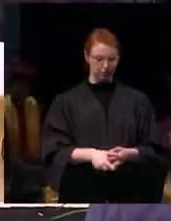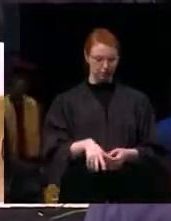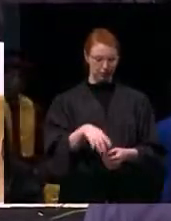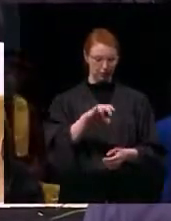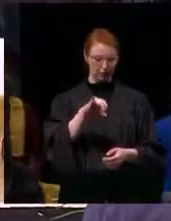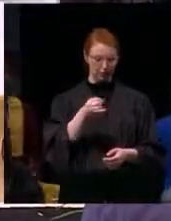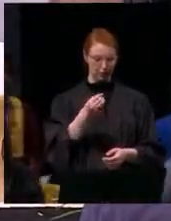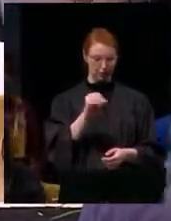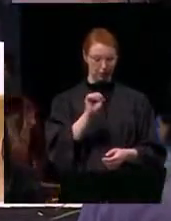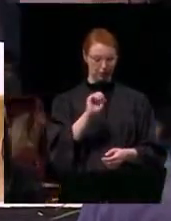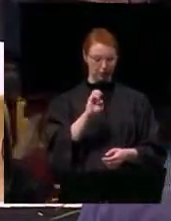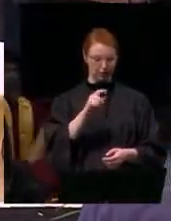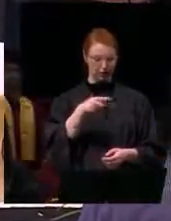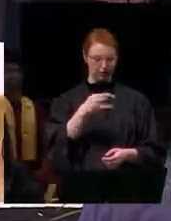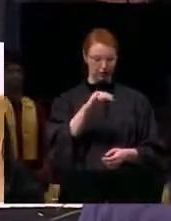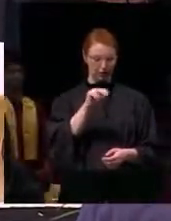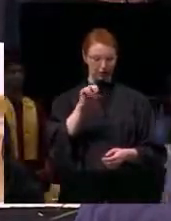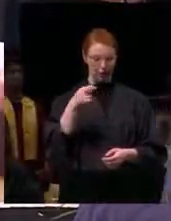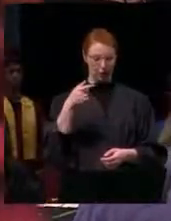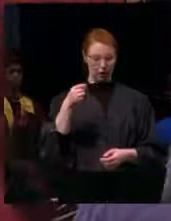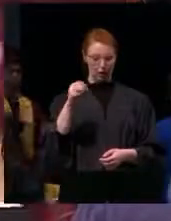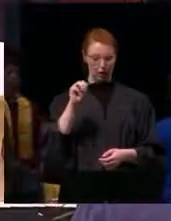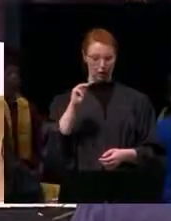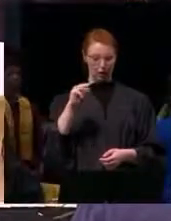Josephine Gumpf.